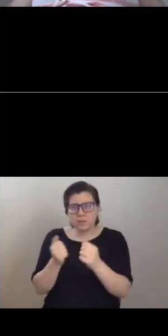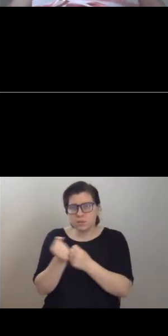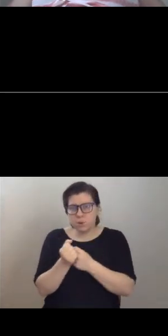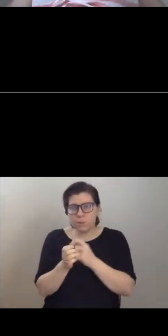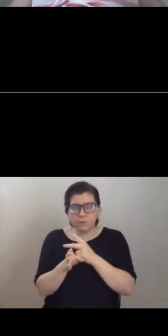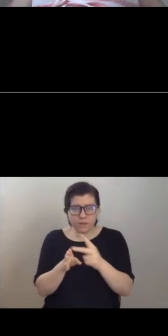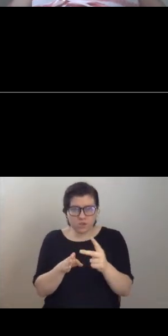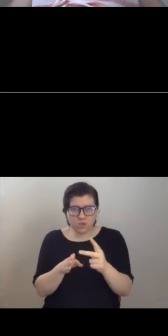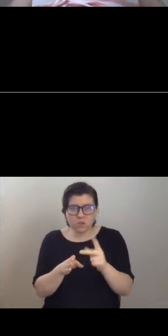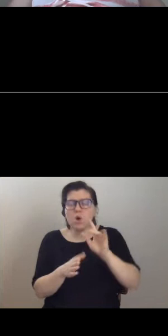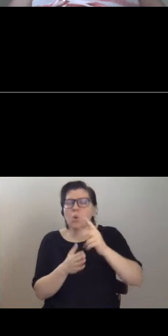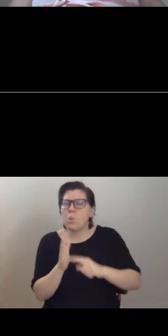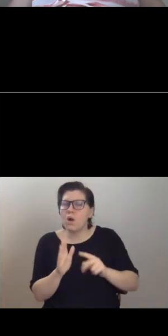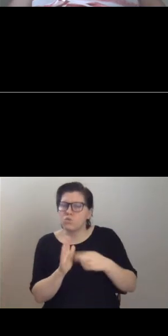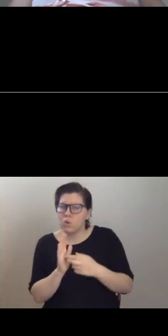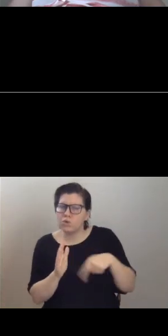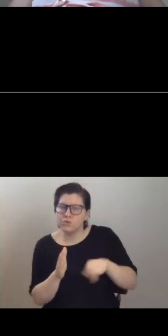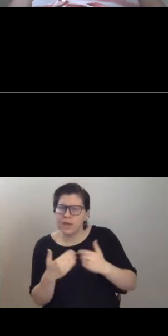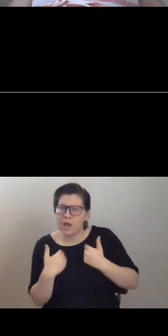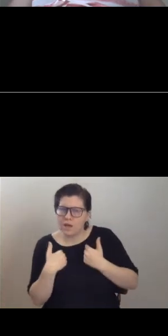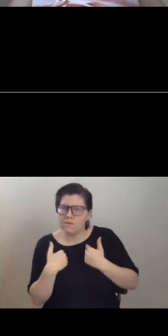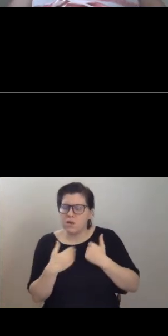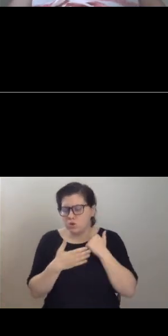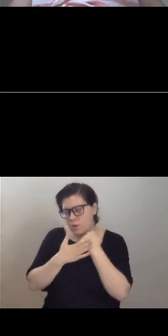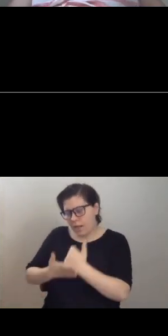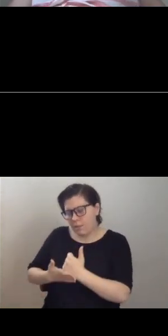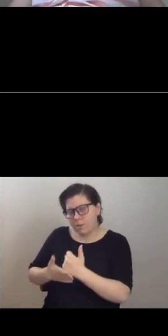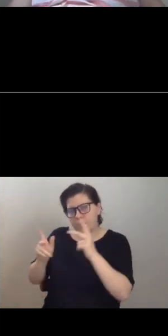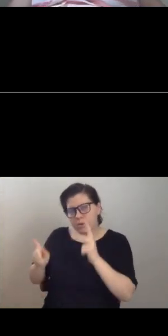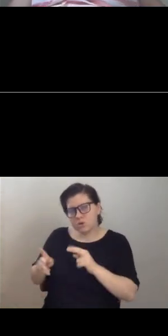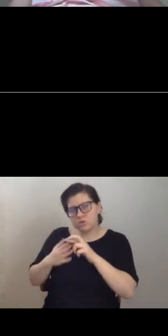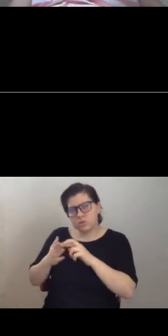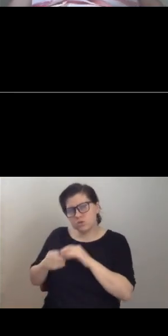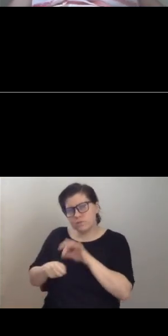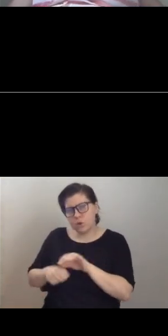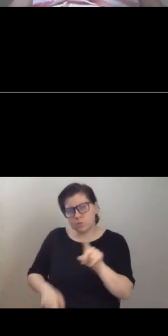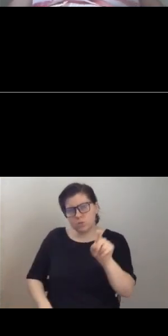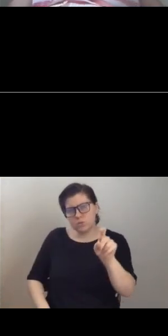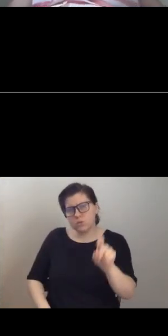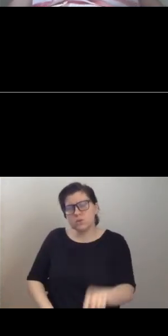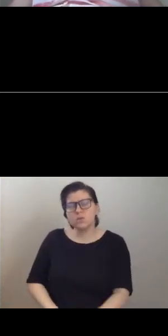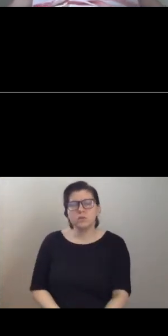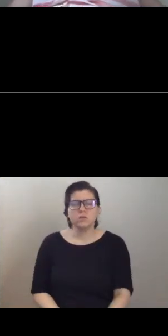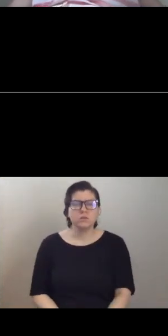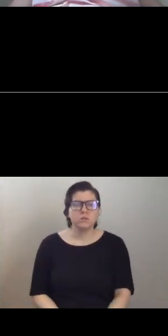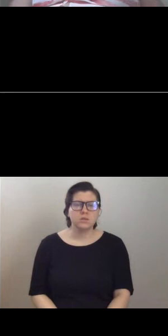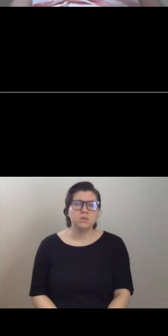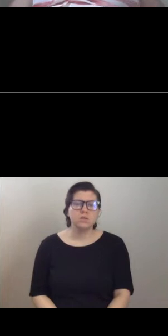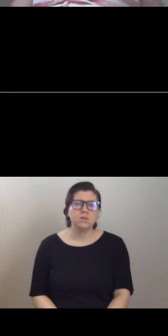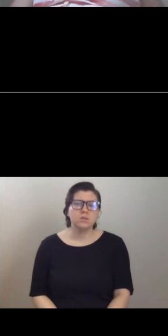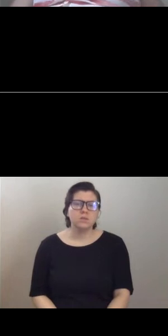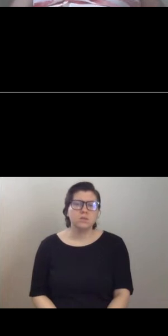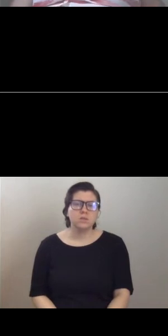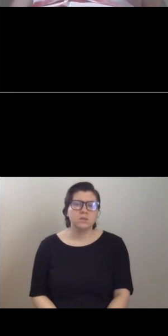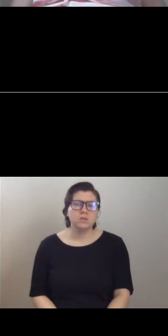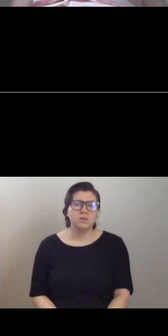play in helping someone to register to vote? Well, again, I think